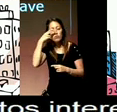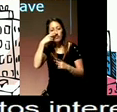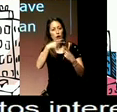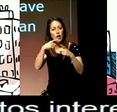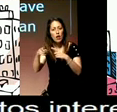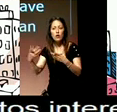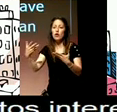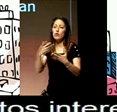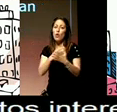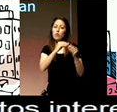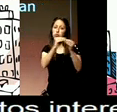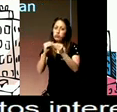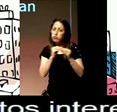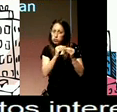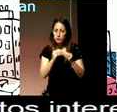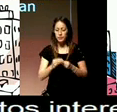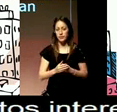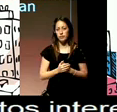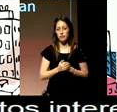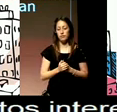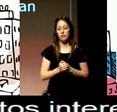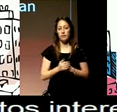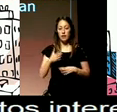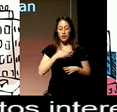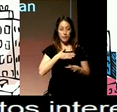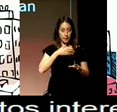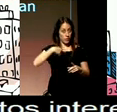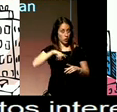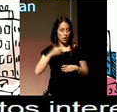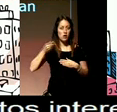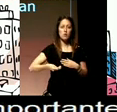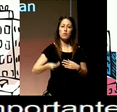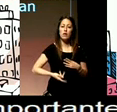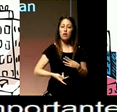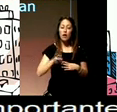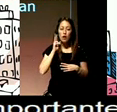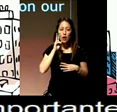this new views on our projects.